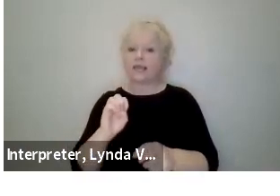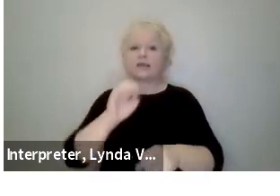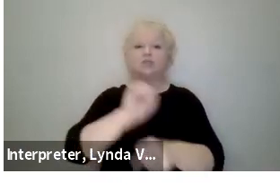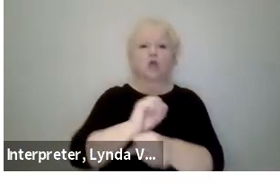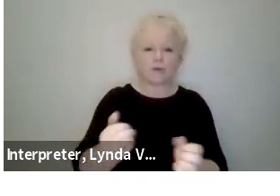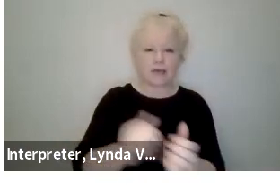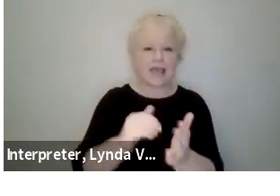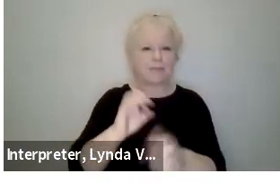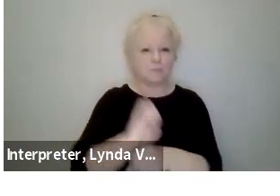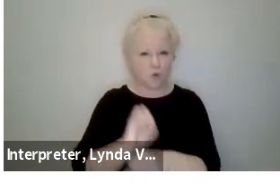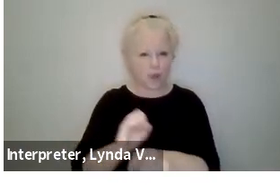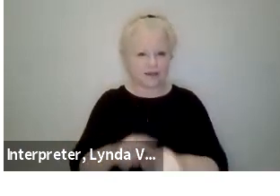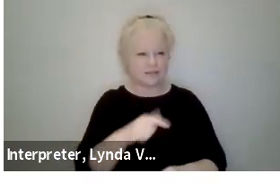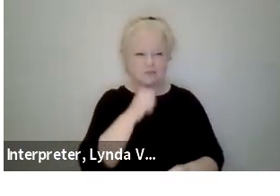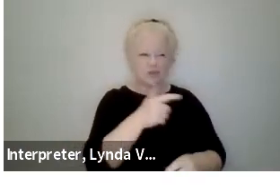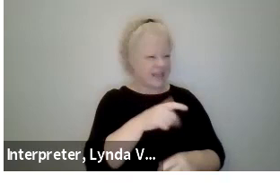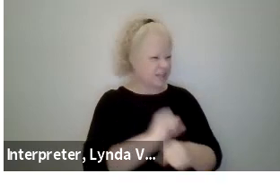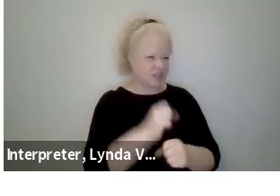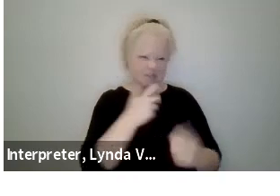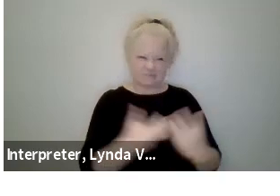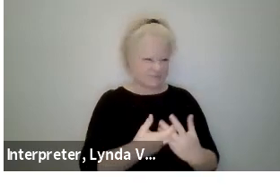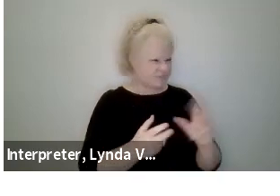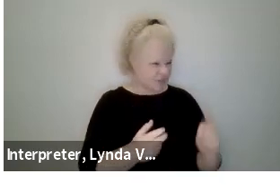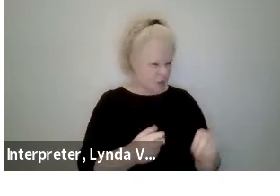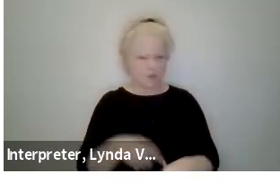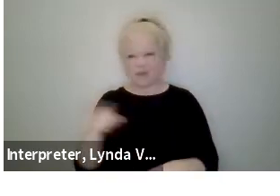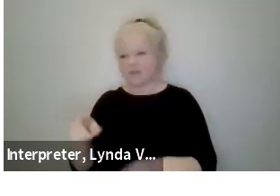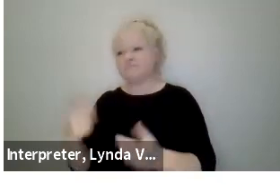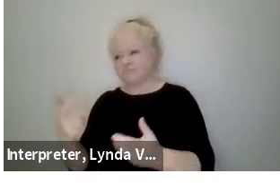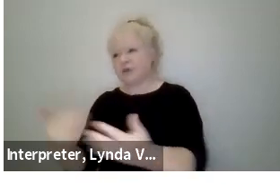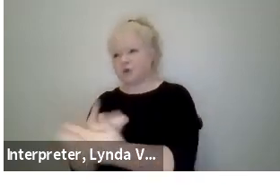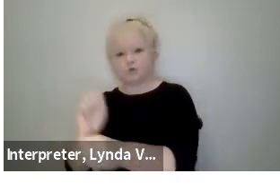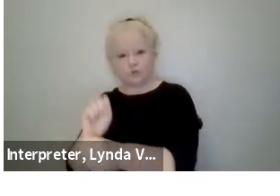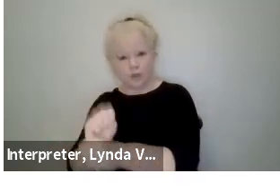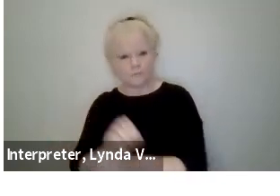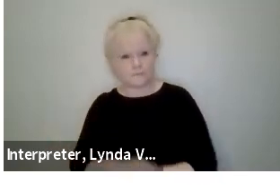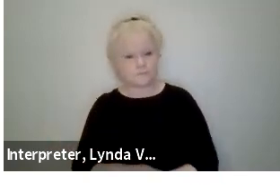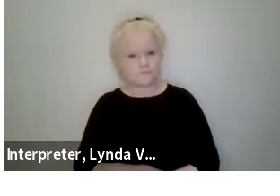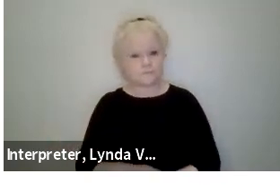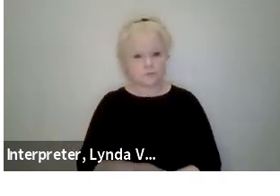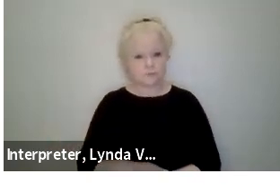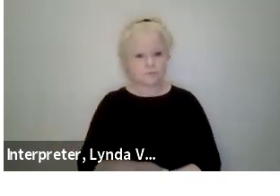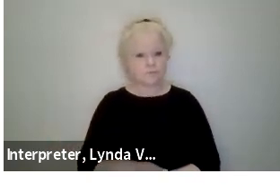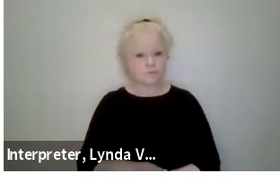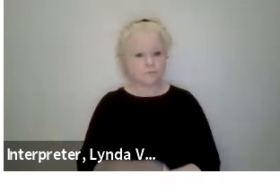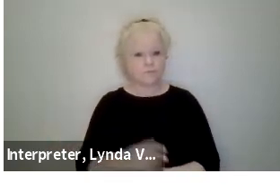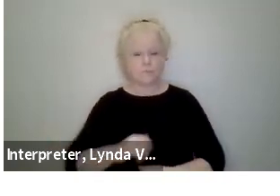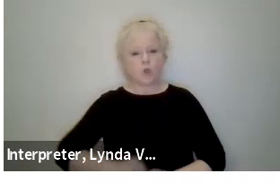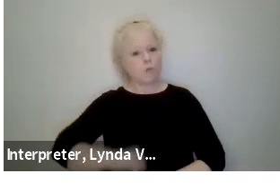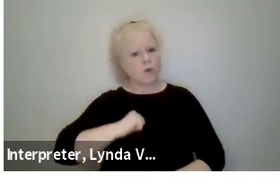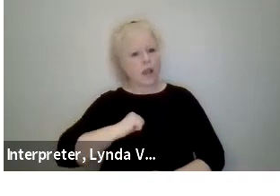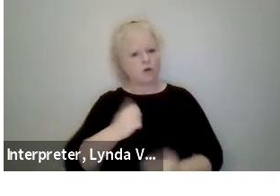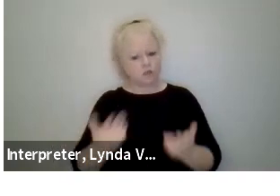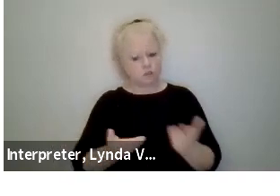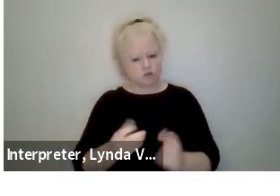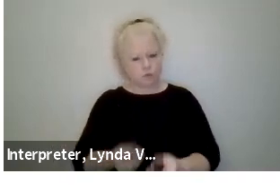looking at numbers only, we've helped people into 75 different positions. We take pride in the quality of service we provide and